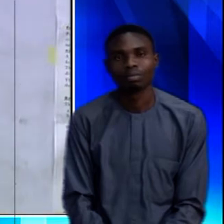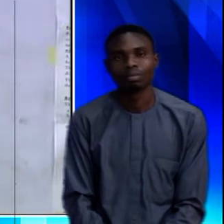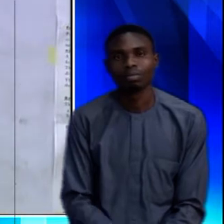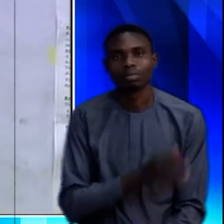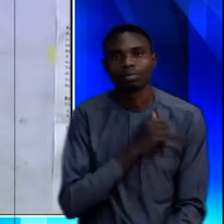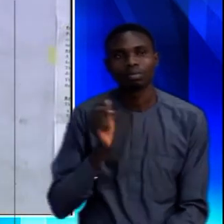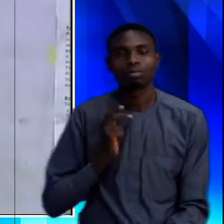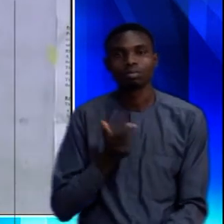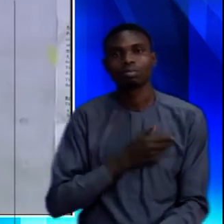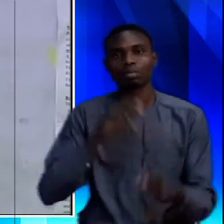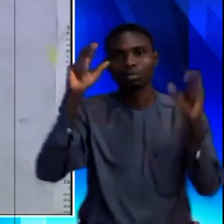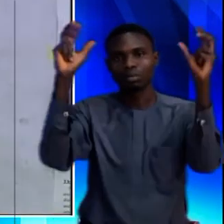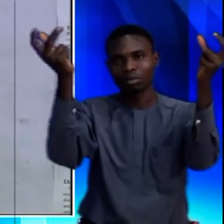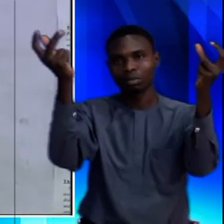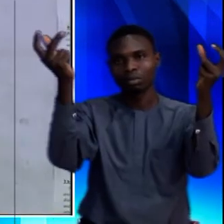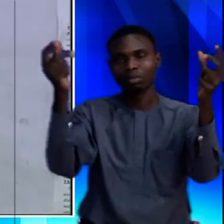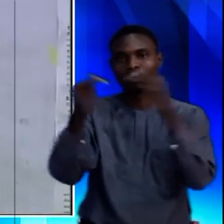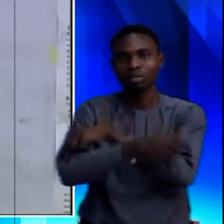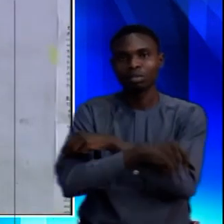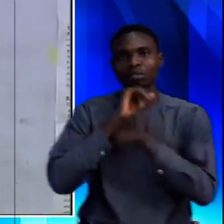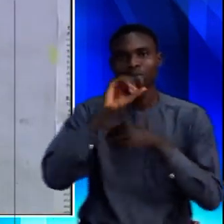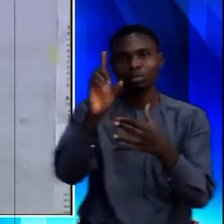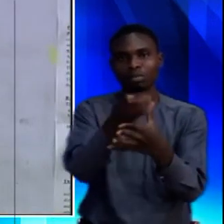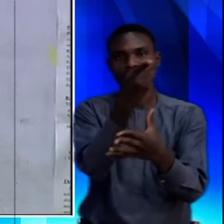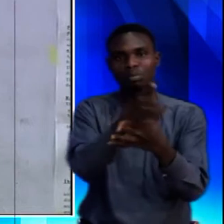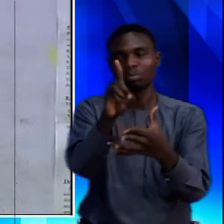And our topic today is distributive trade.